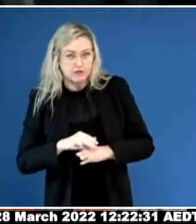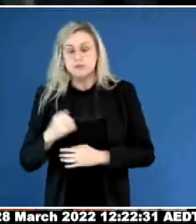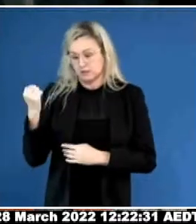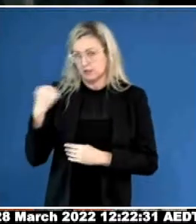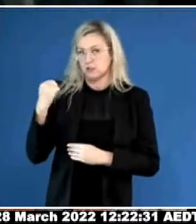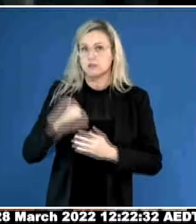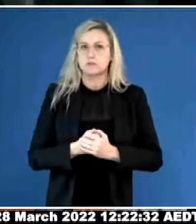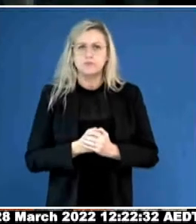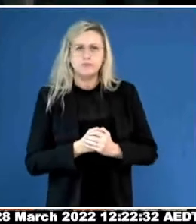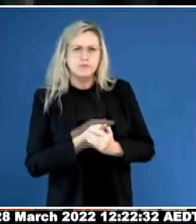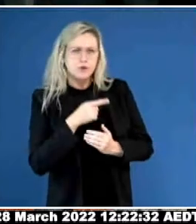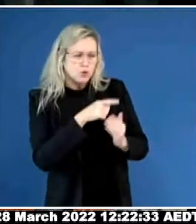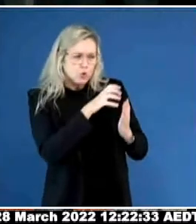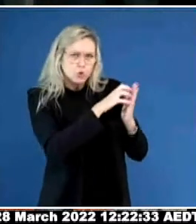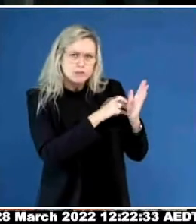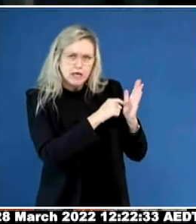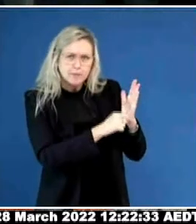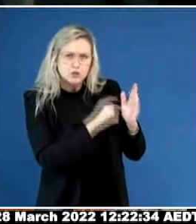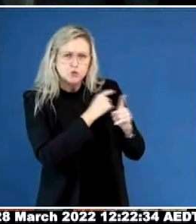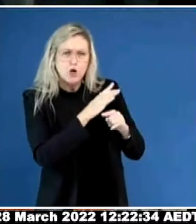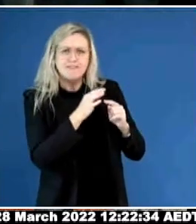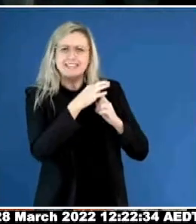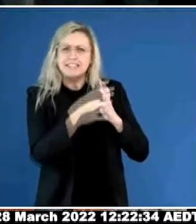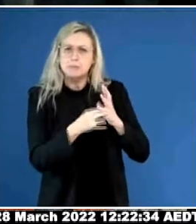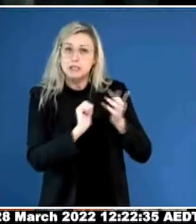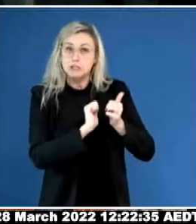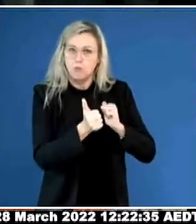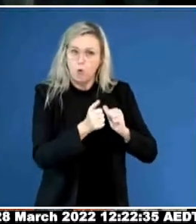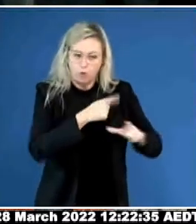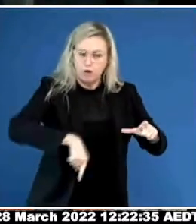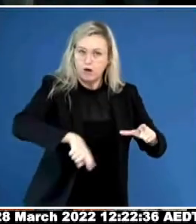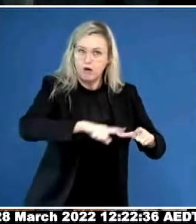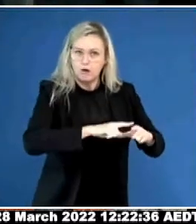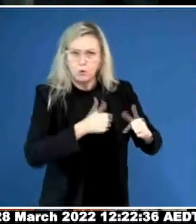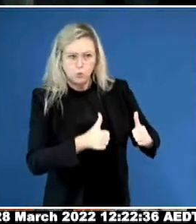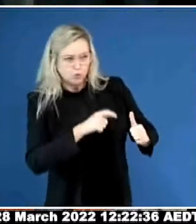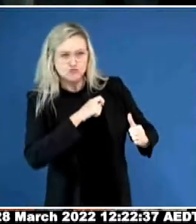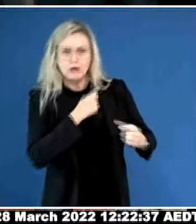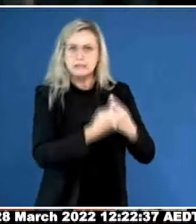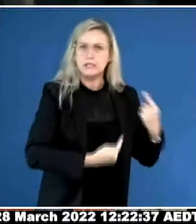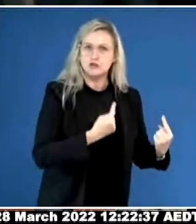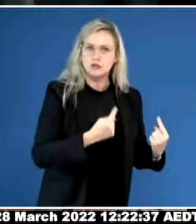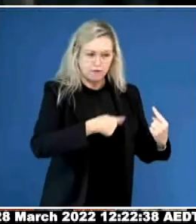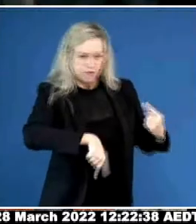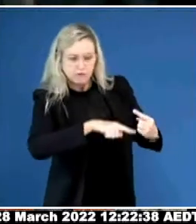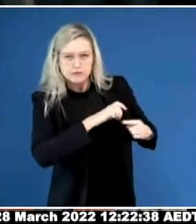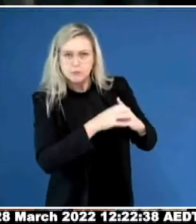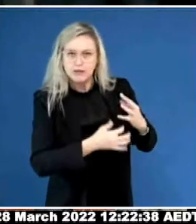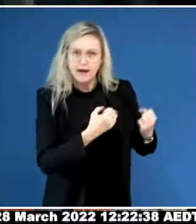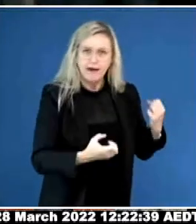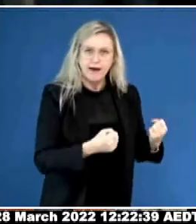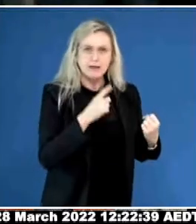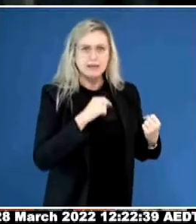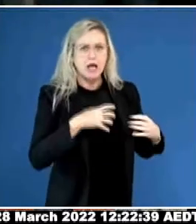disability support sports is a trust environment and you tend to let your guard down. And your ex moved into